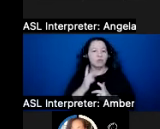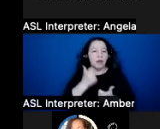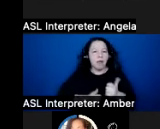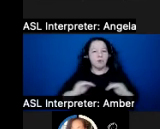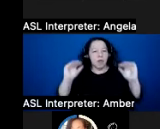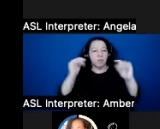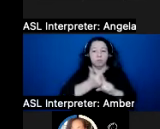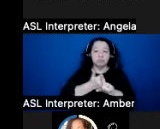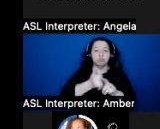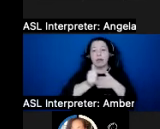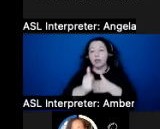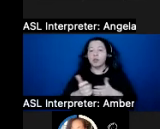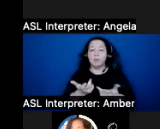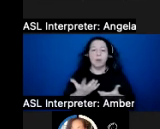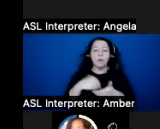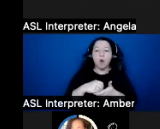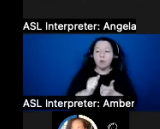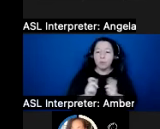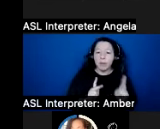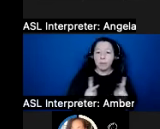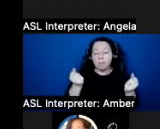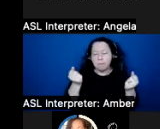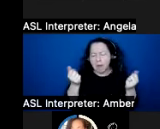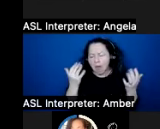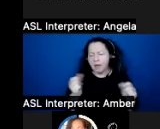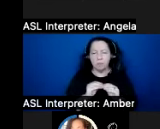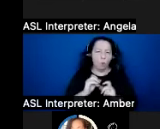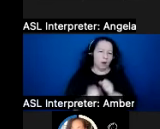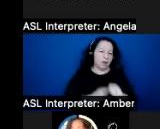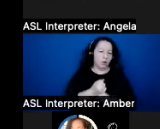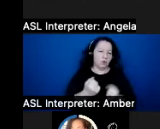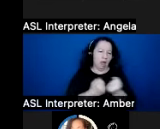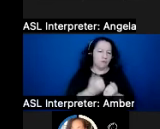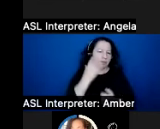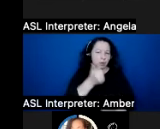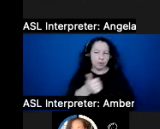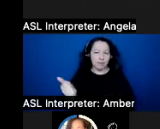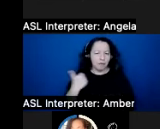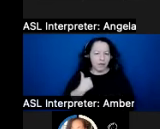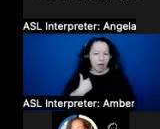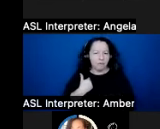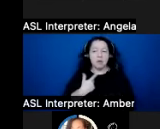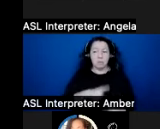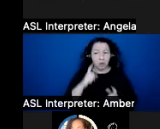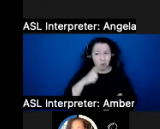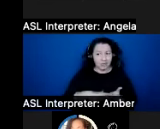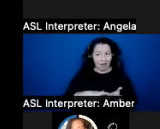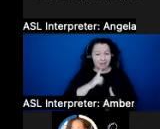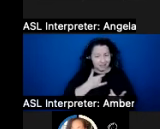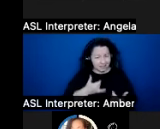with maybe folks who have many more years of advocacy experience, and you can tell that they are still deeply